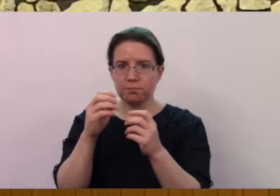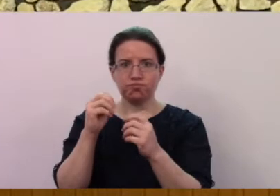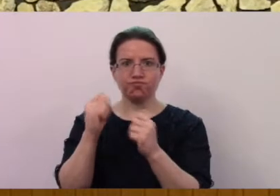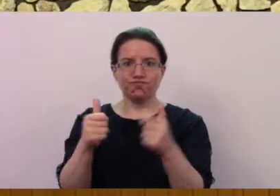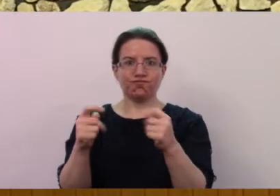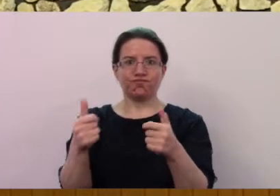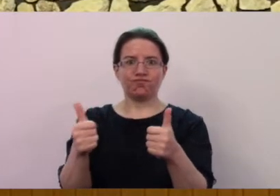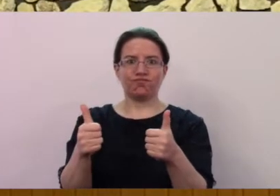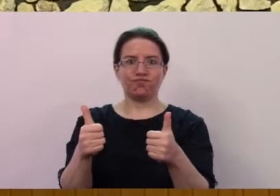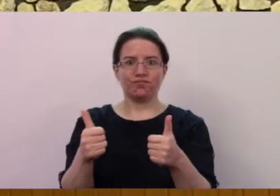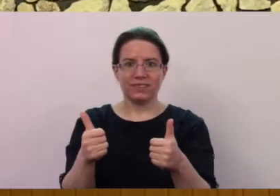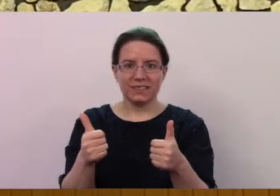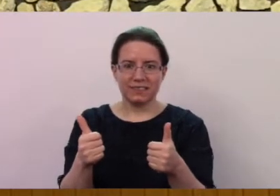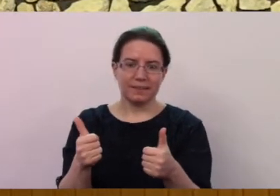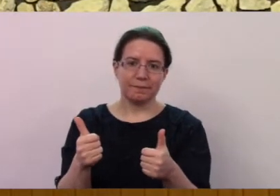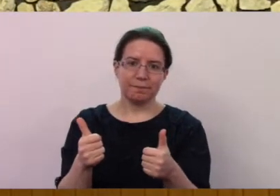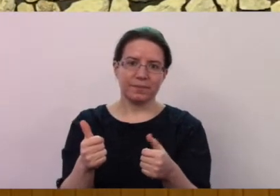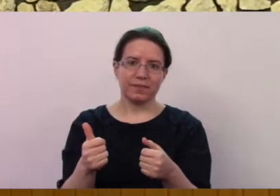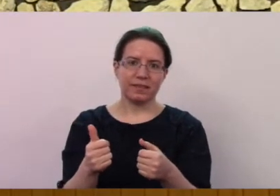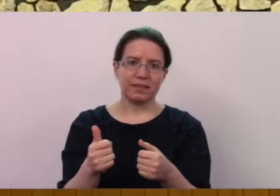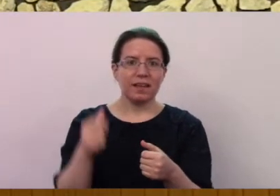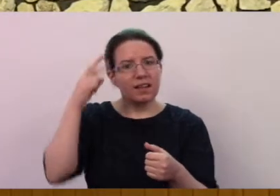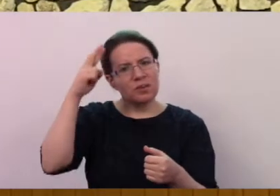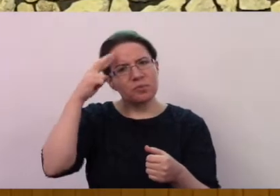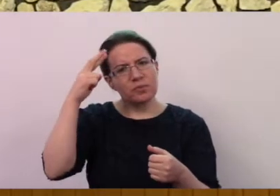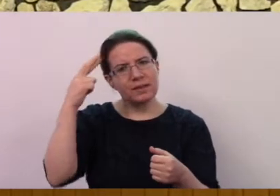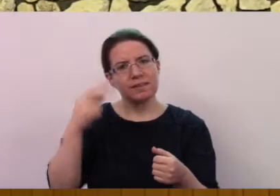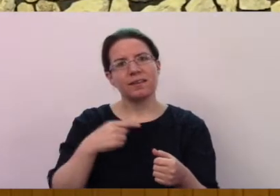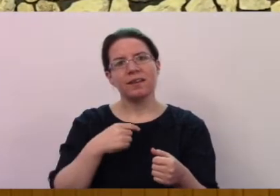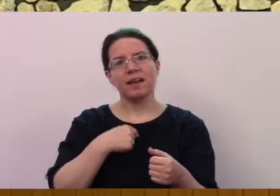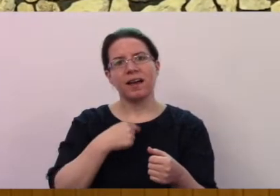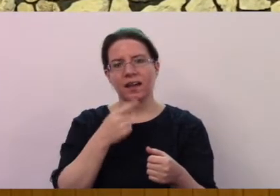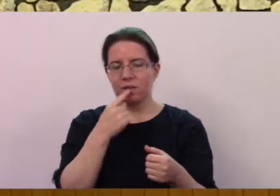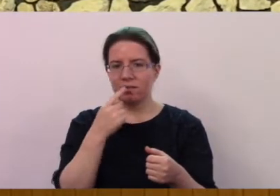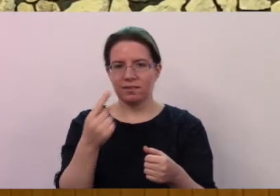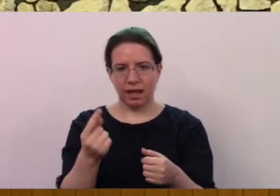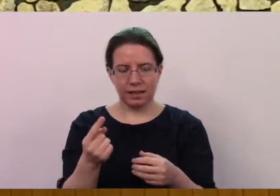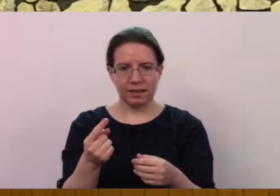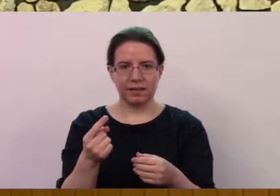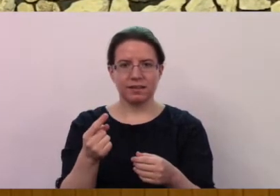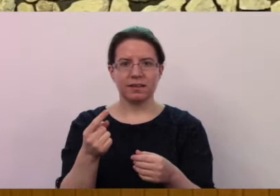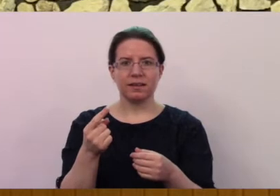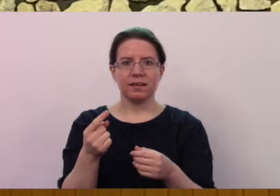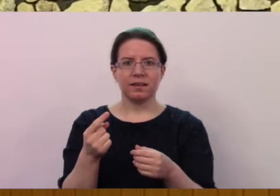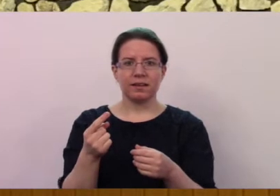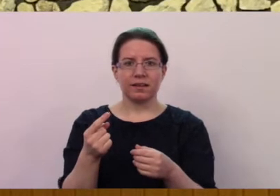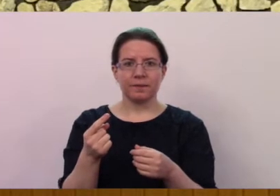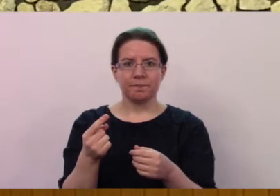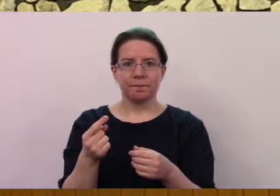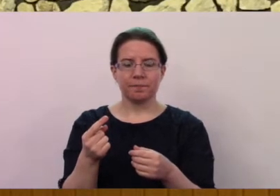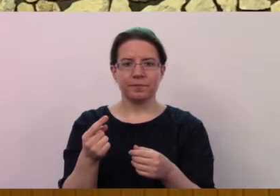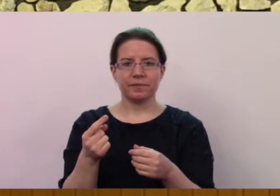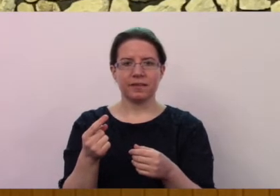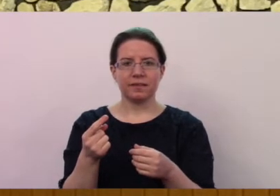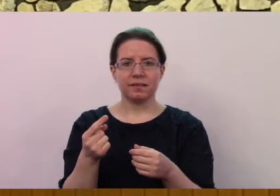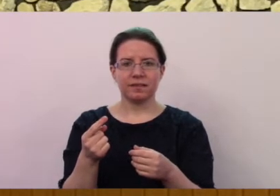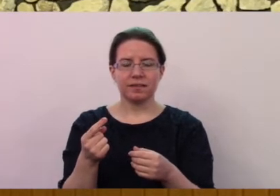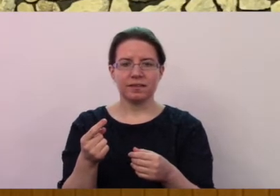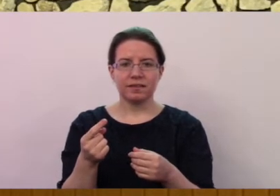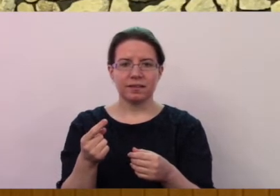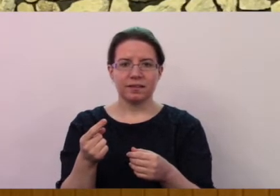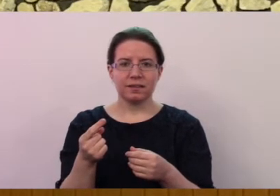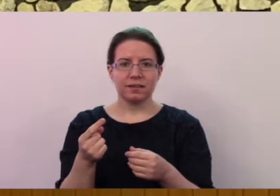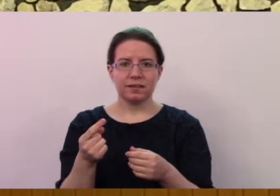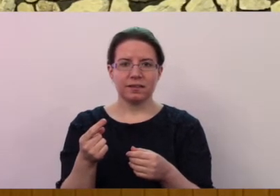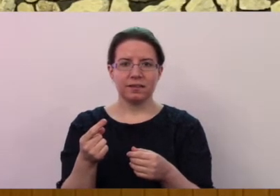eating away. And the point of bringing up the story of the squirrel is, you know, heretofore, before